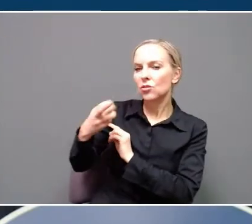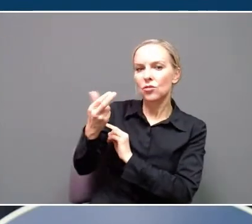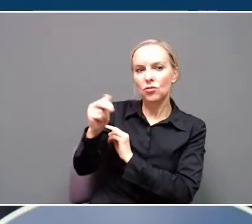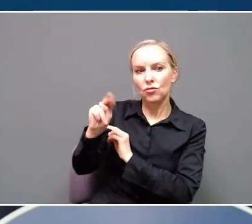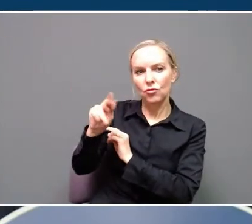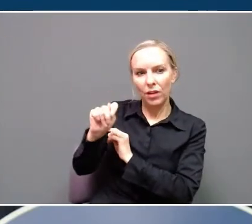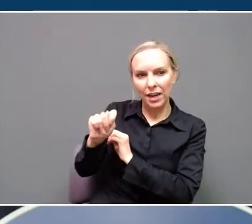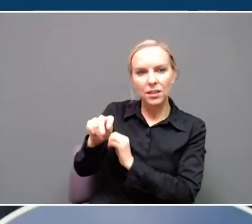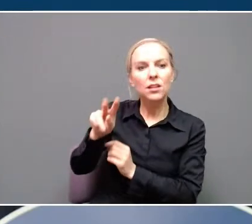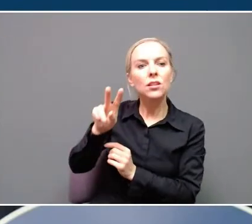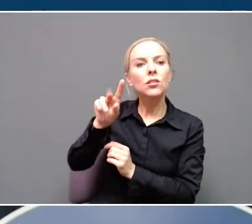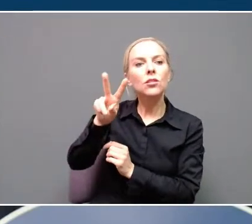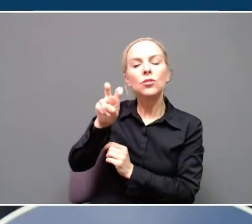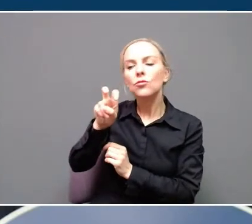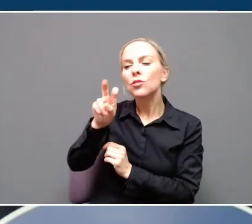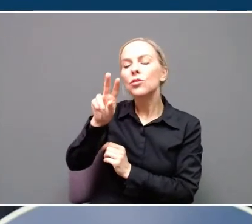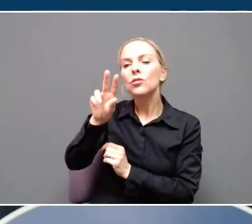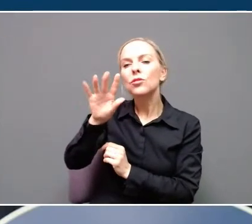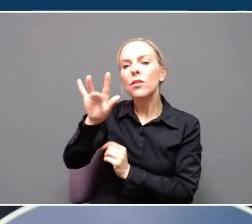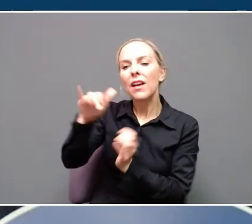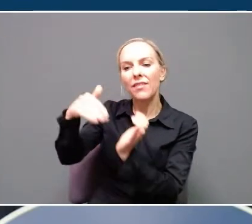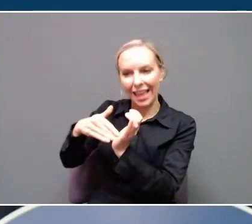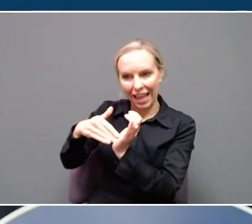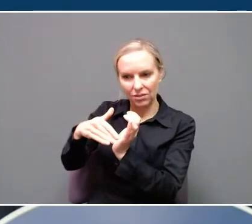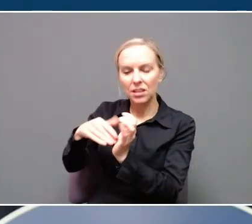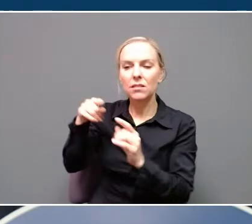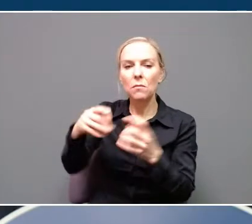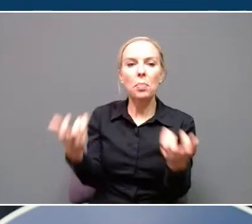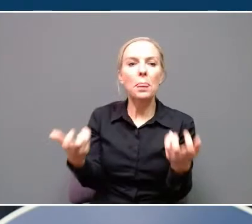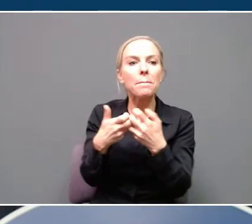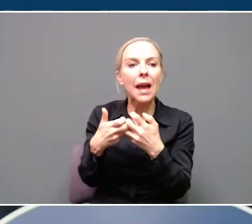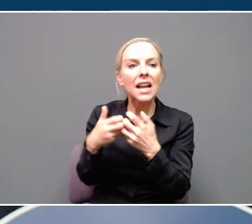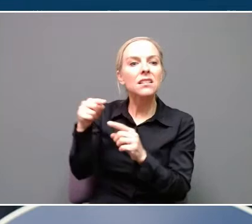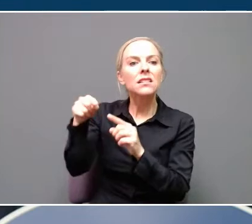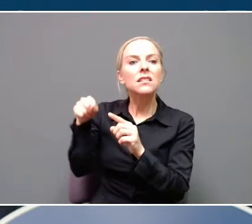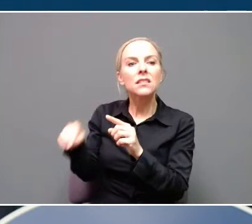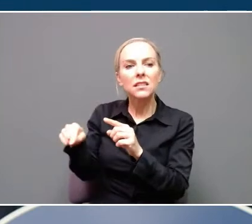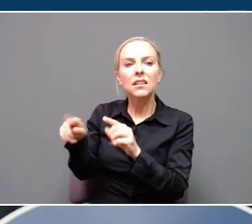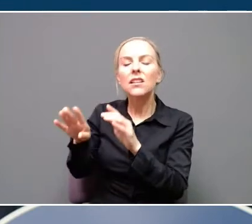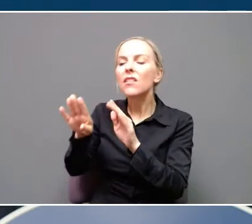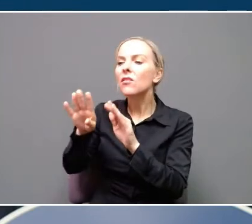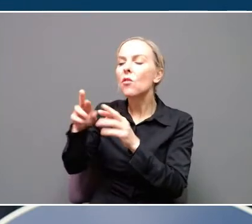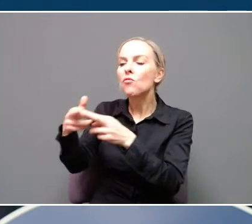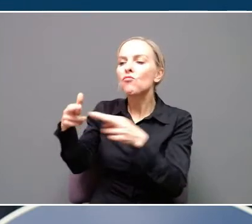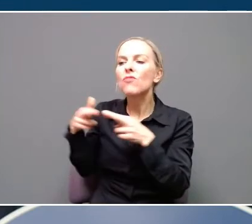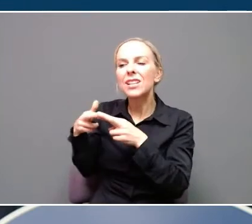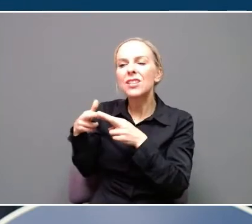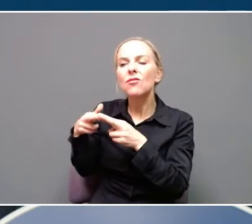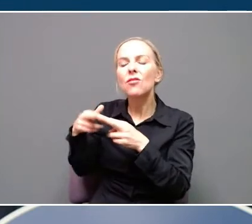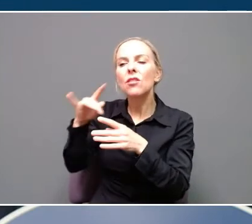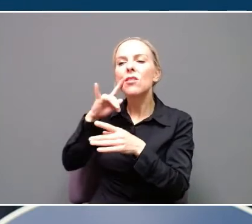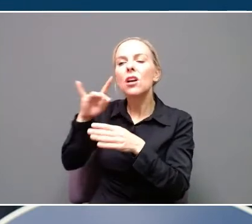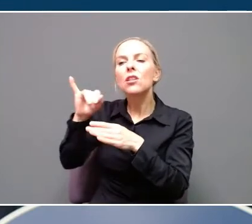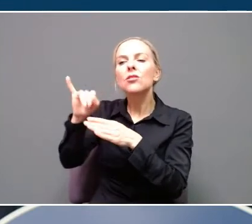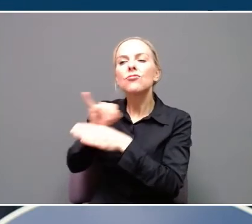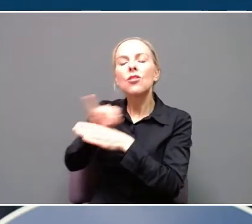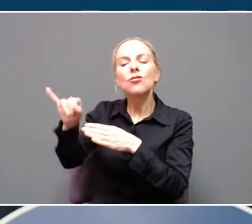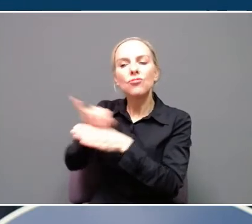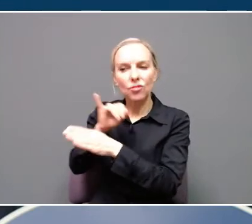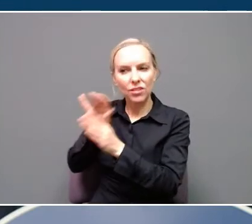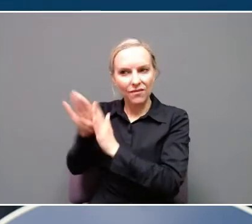$212,500 and a local match from the MMRC Regional Industrial Development Authority. The project is supporting the construction of a